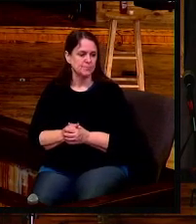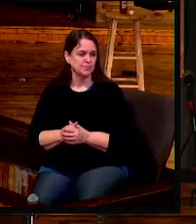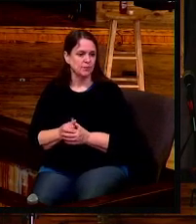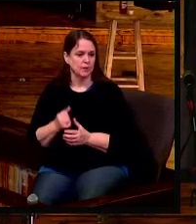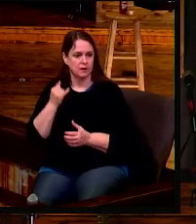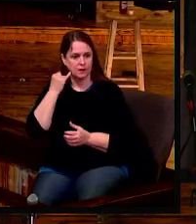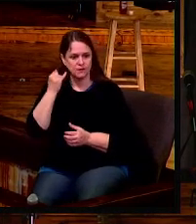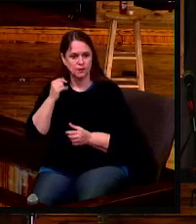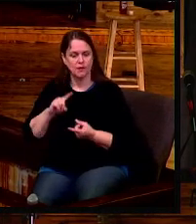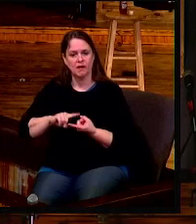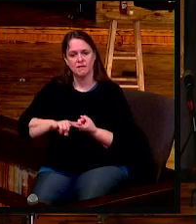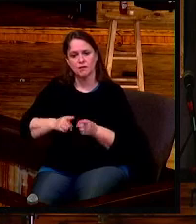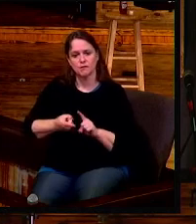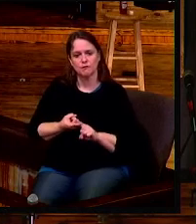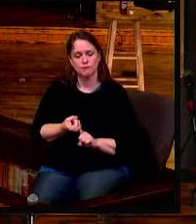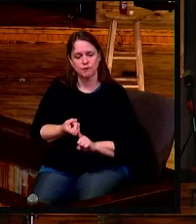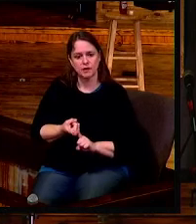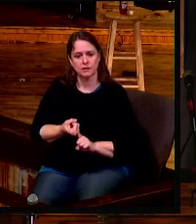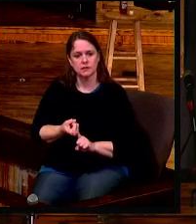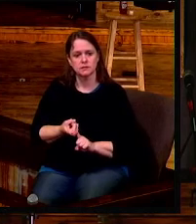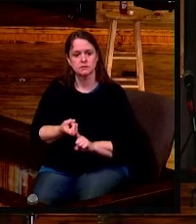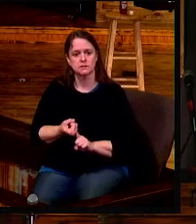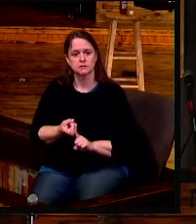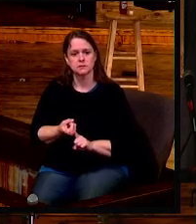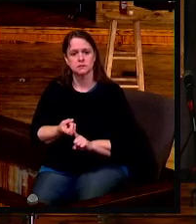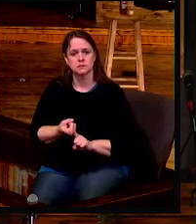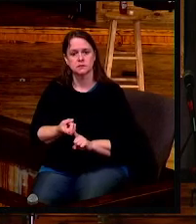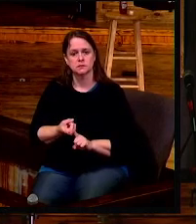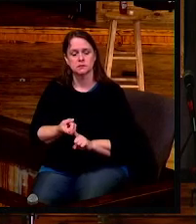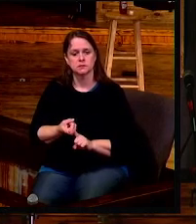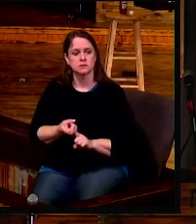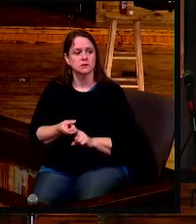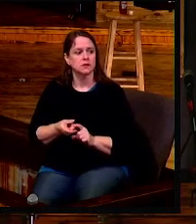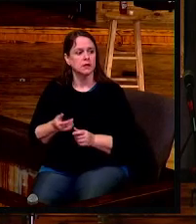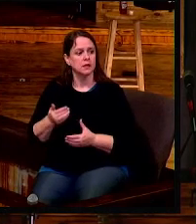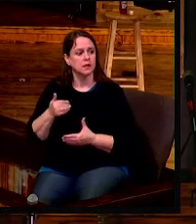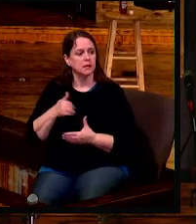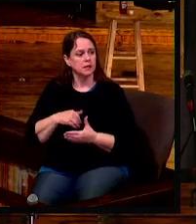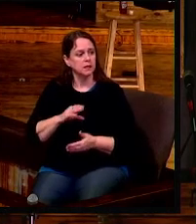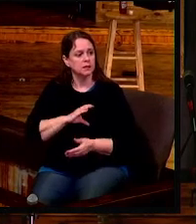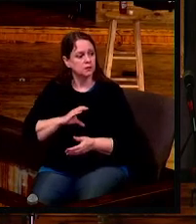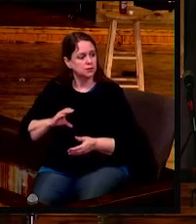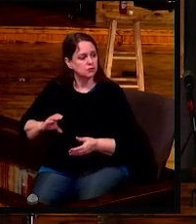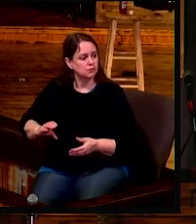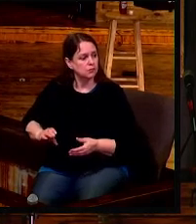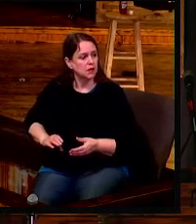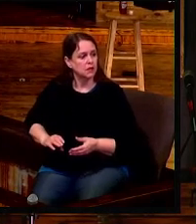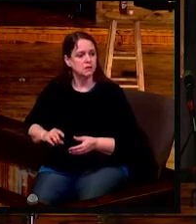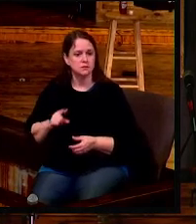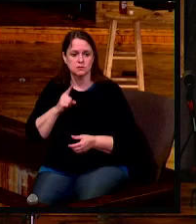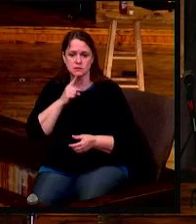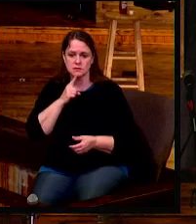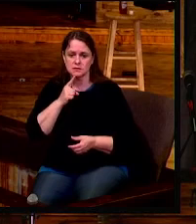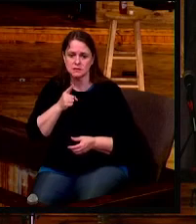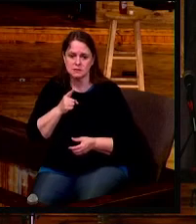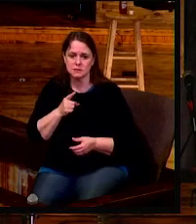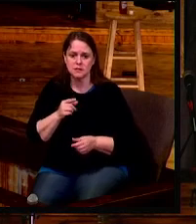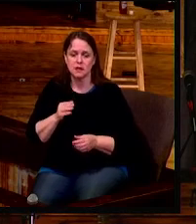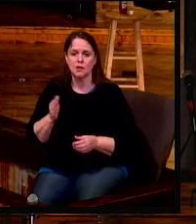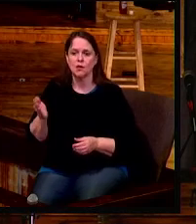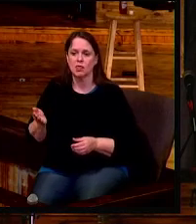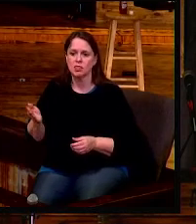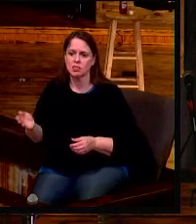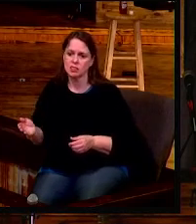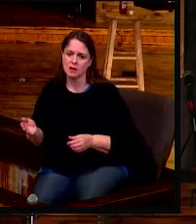a brother in Christ, or for you ladies, a sister in Christ, to be able to confide issues in. Some of the